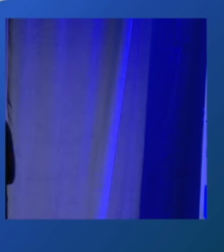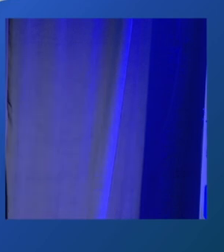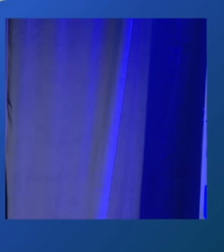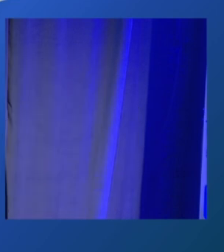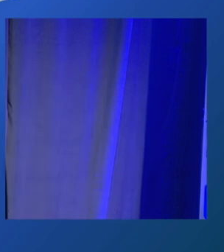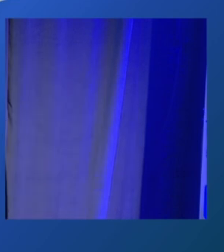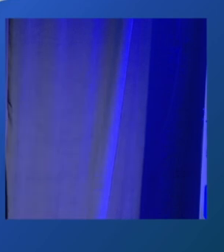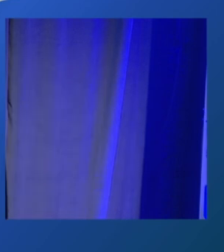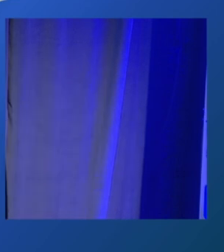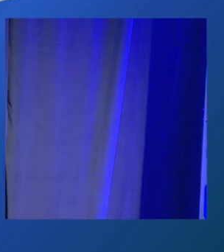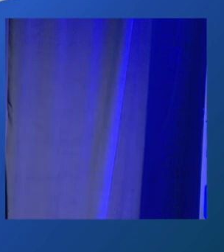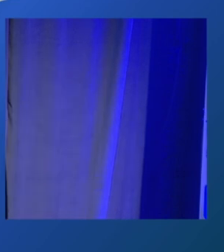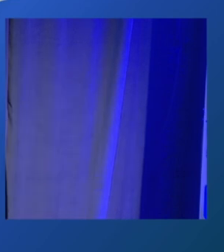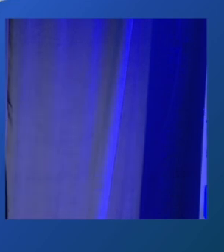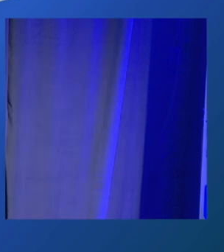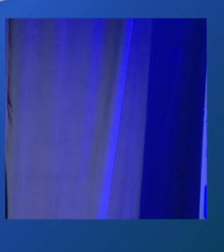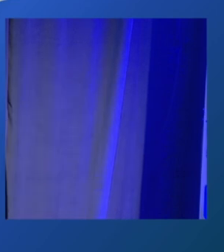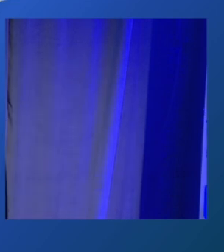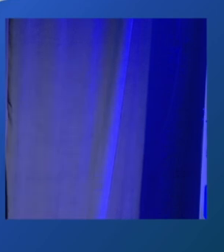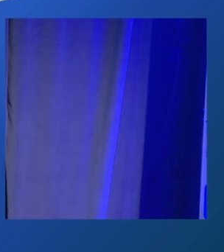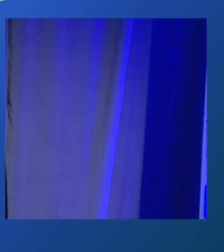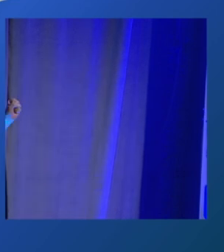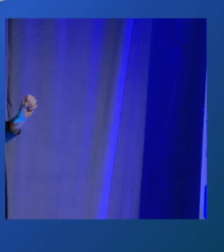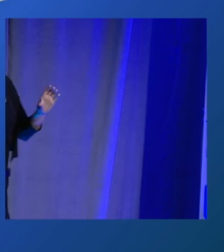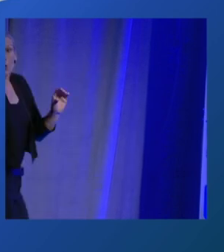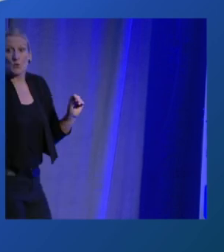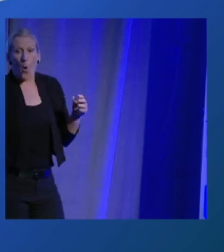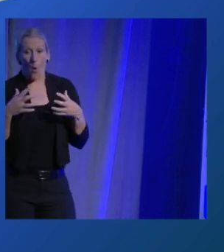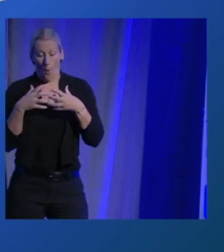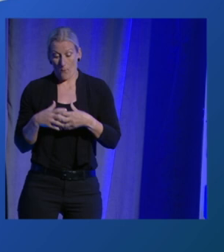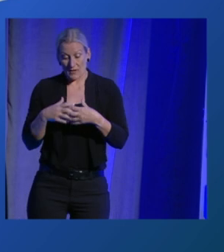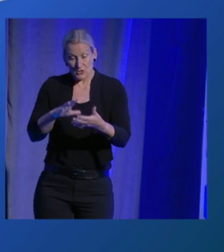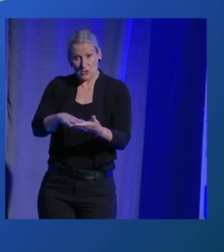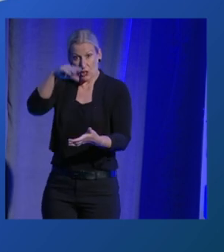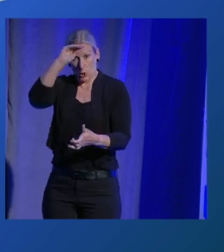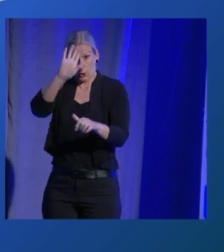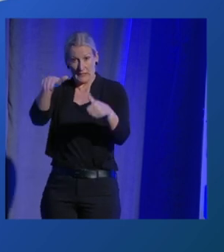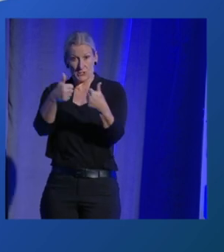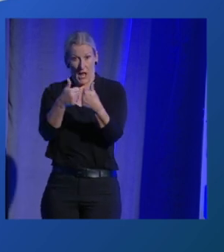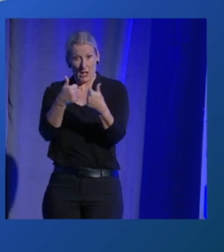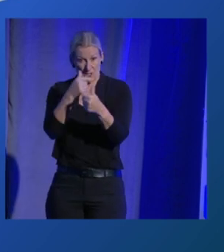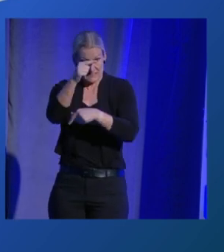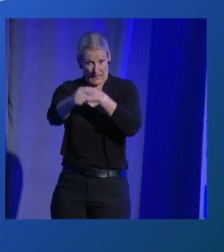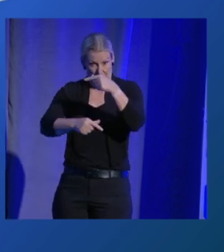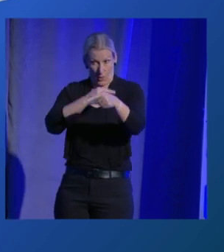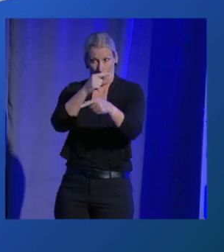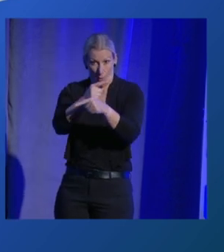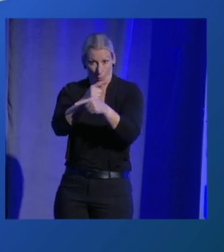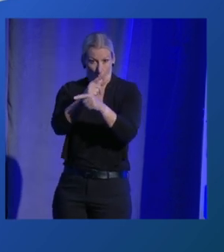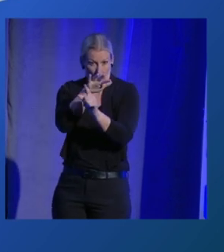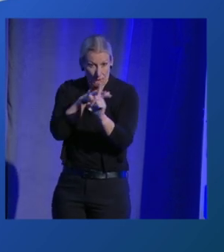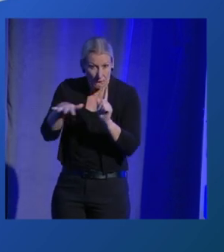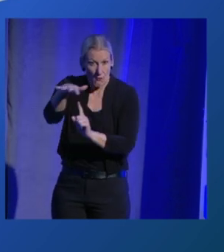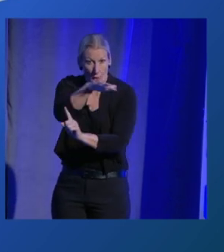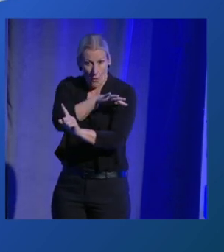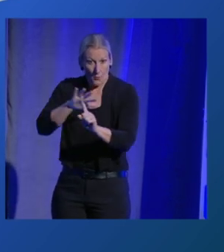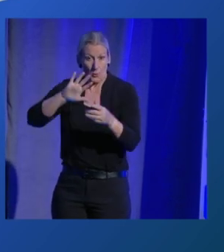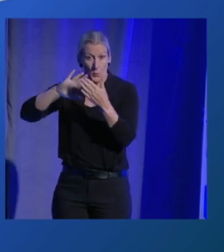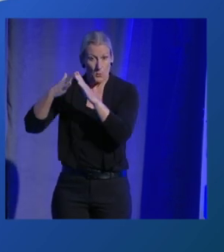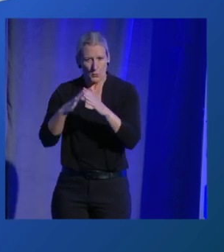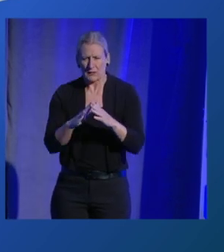Africa so machine learning challenges in the global development Community are huge if you think they're huge